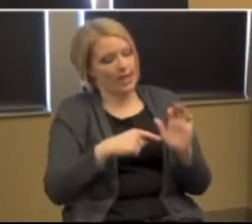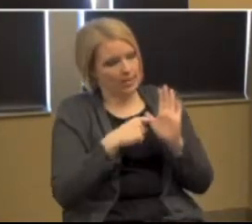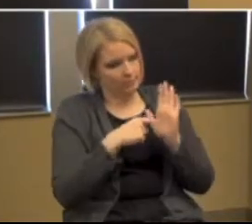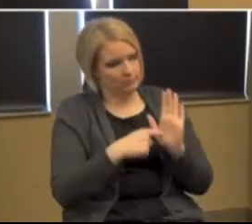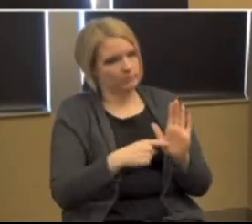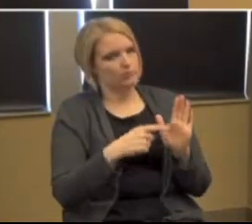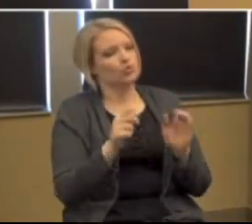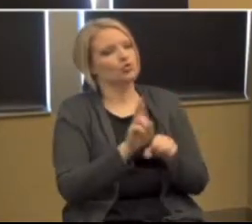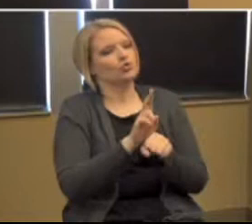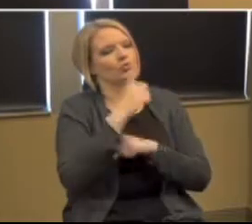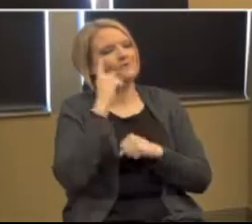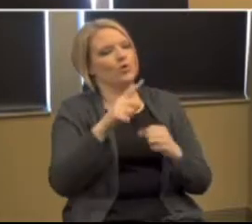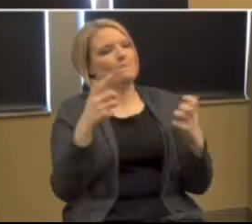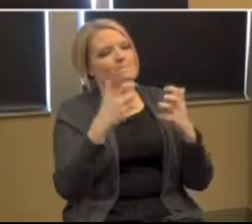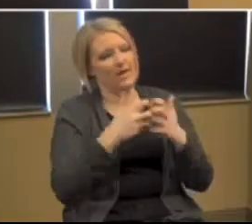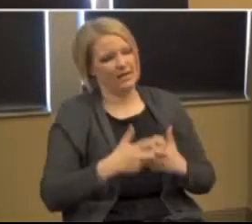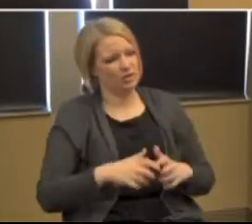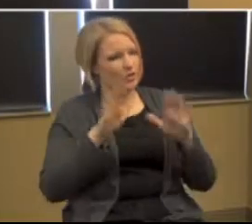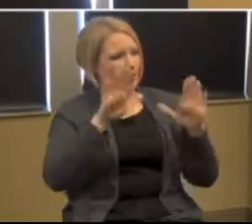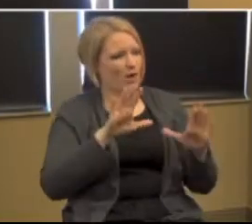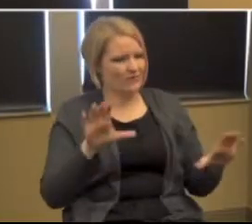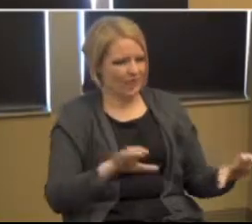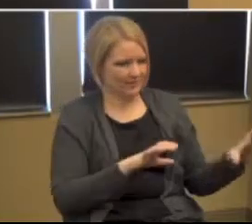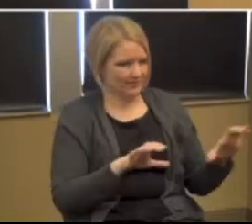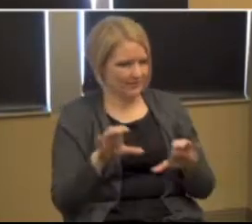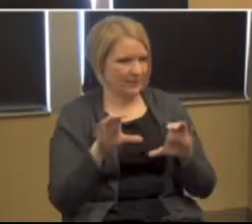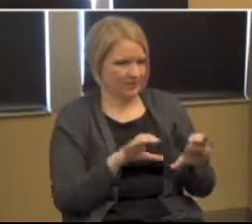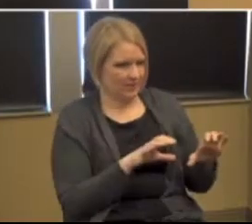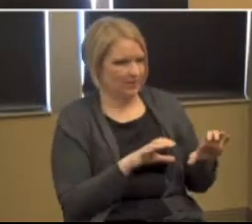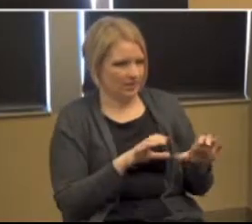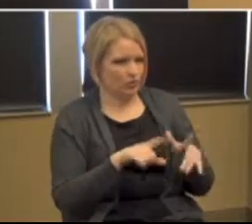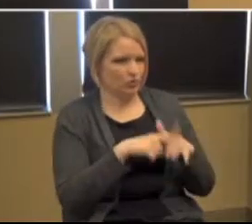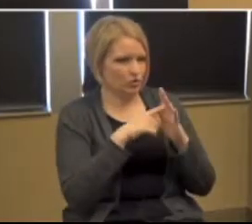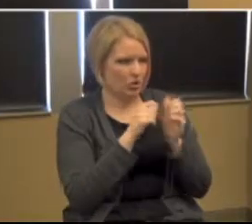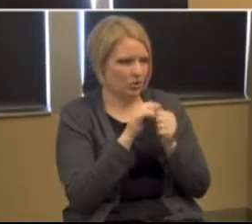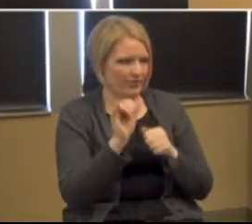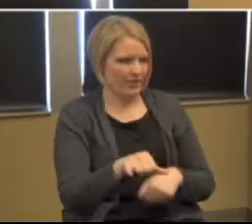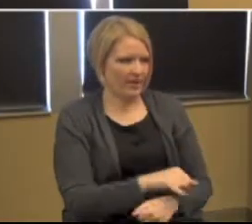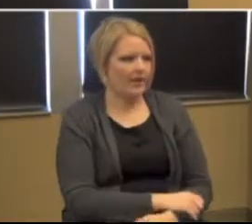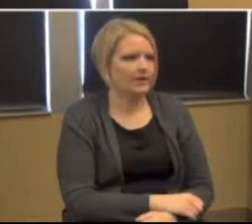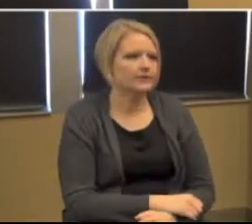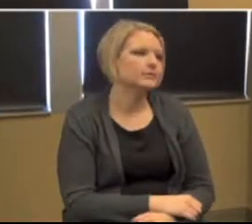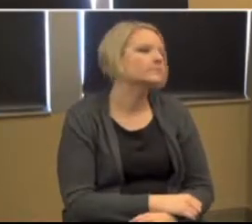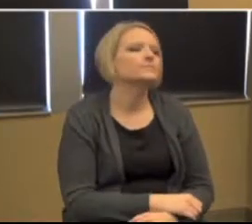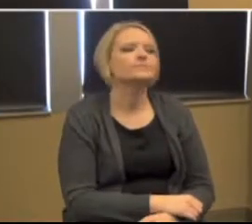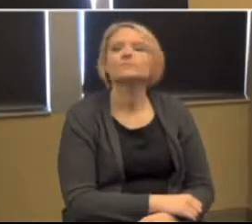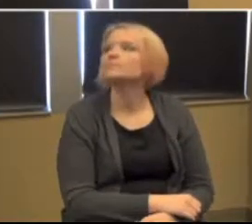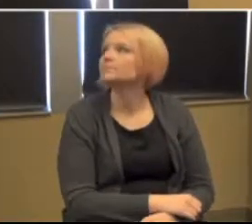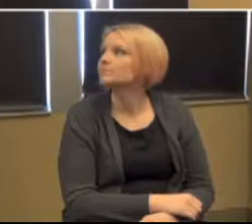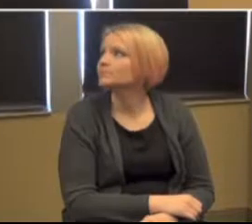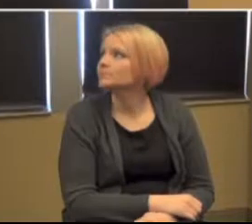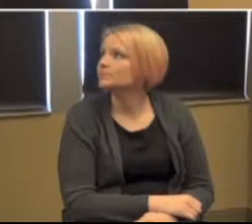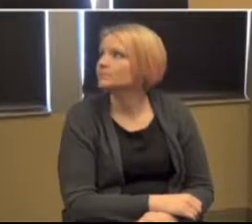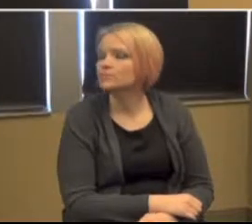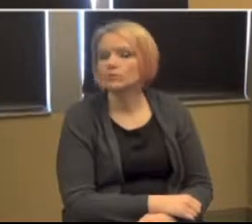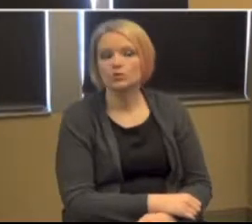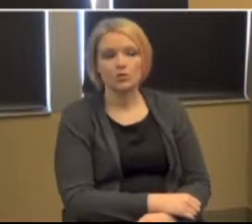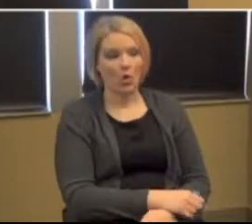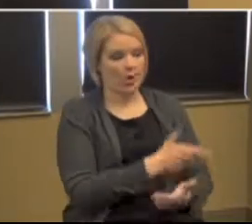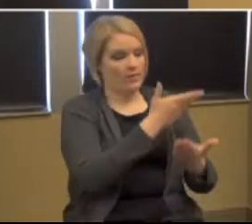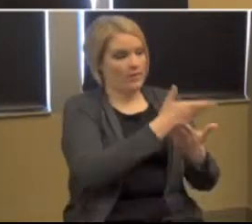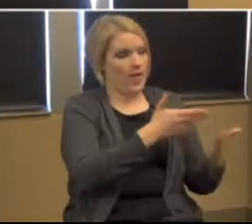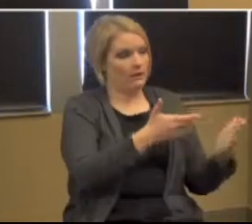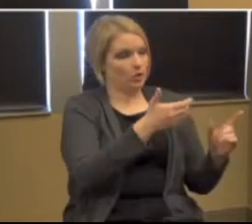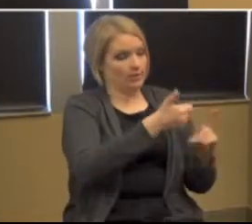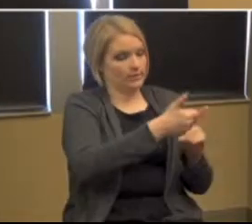matching. So it's a great tool, a great activity to begin with. Obviously it's representative by the actual object as we